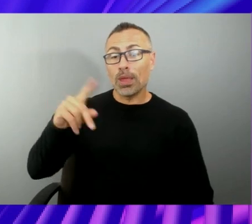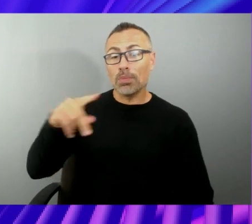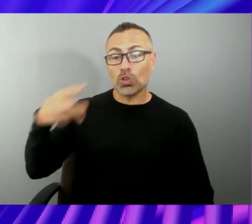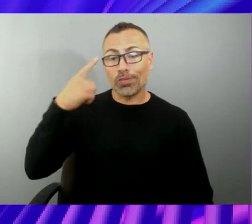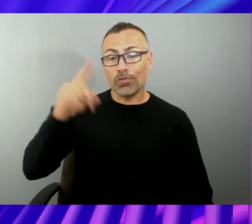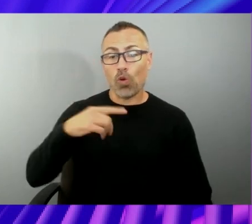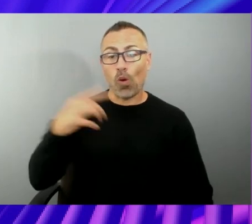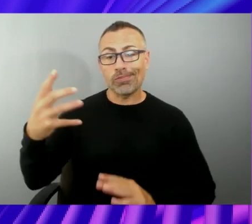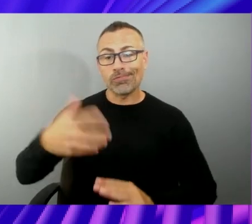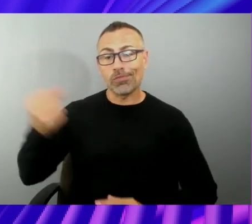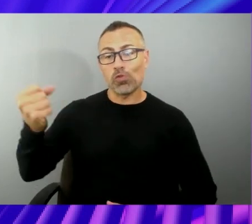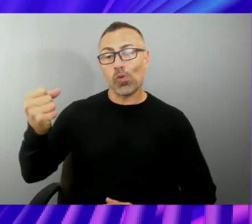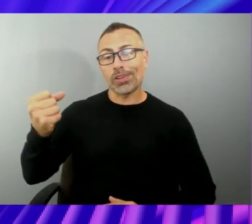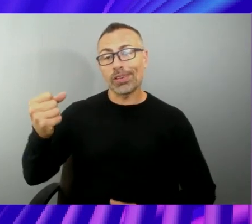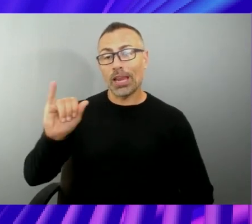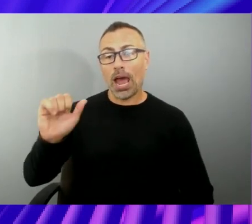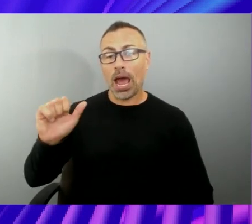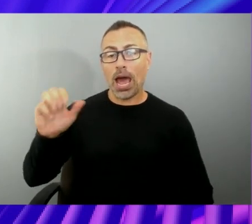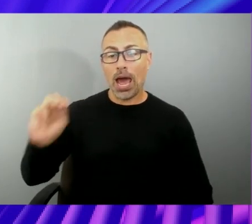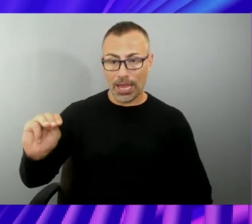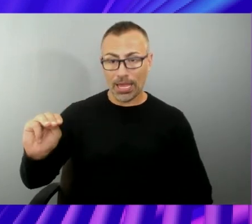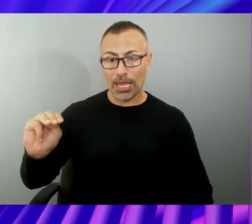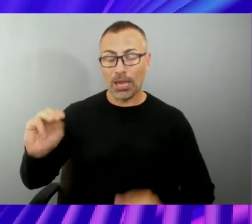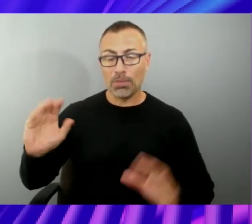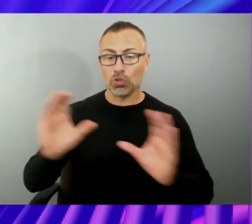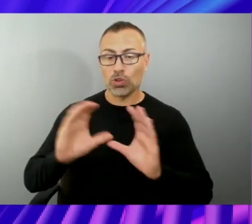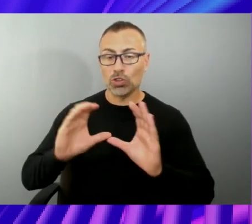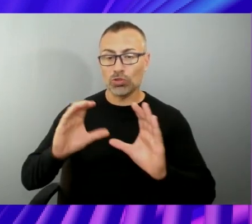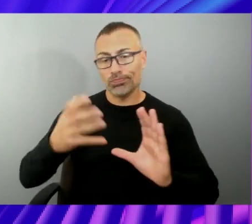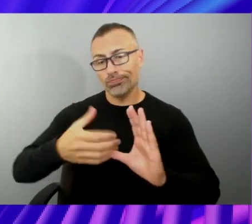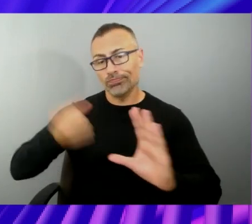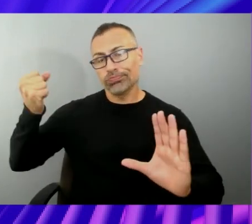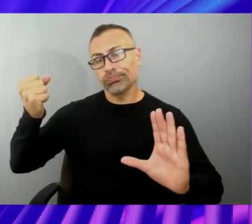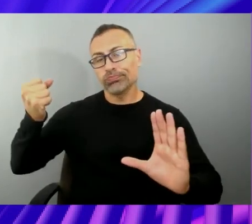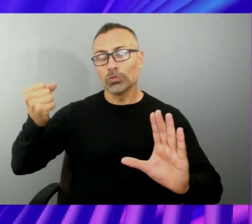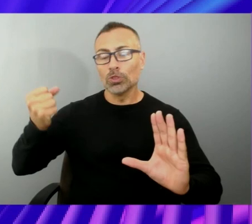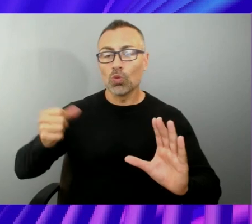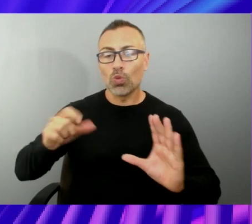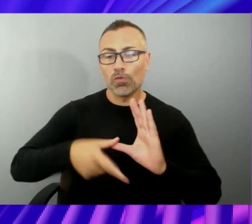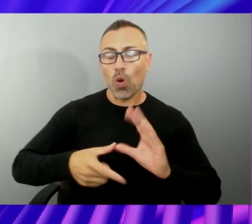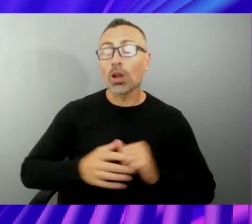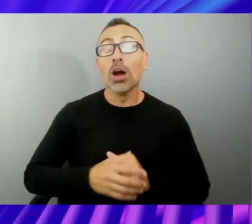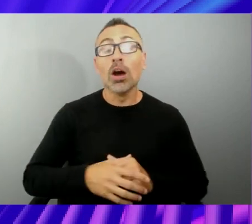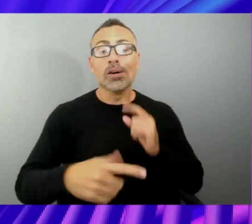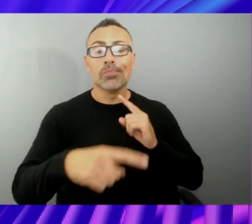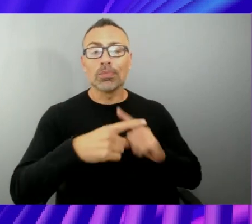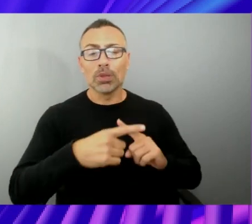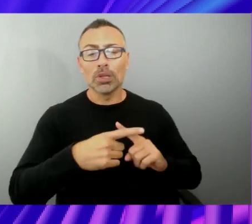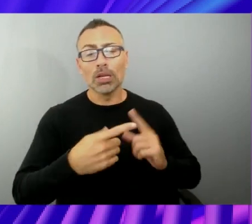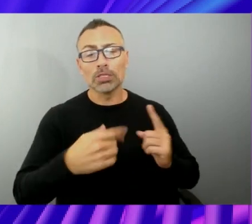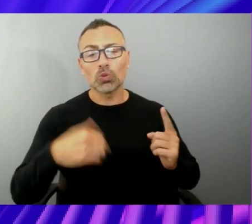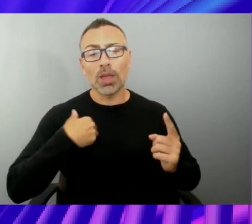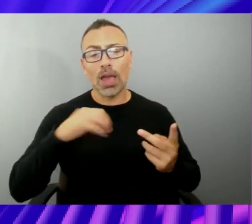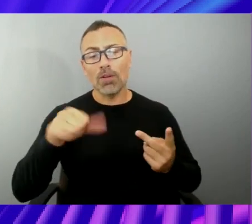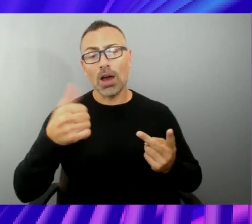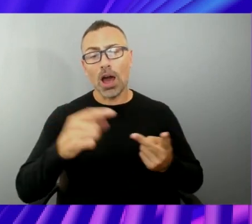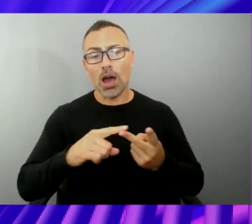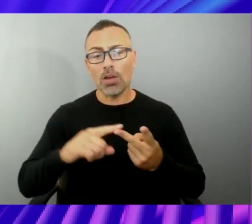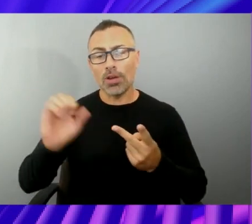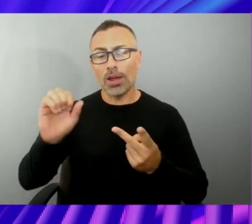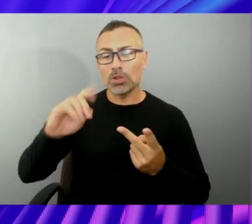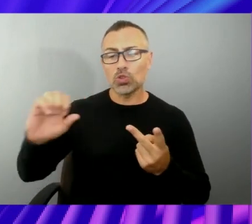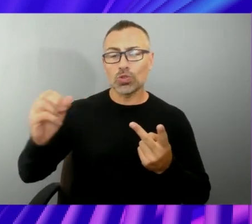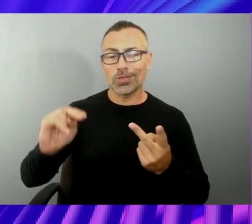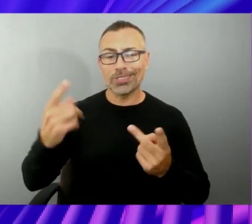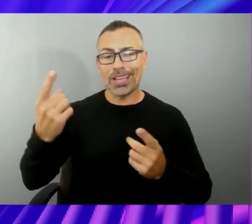that I would recommend that everybody watch. Yeah. And in addition to that, our safe room episodes are on every Friday, and we talk about